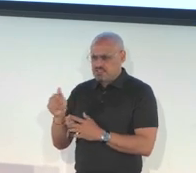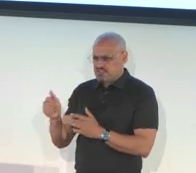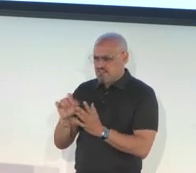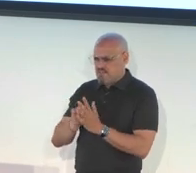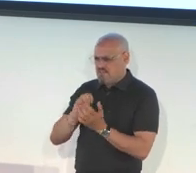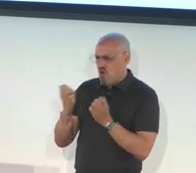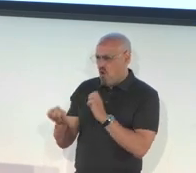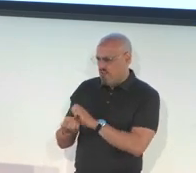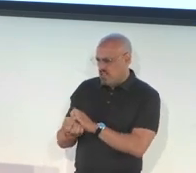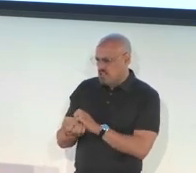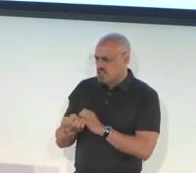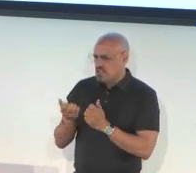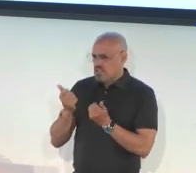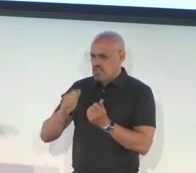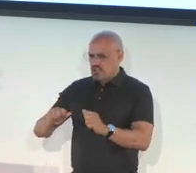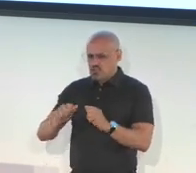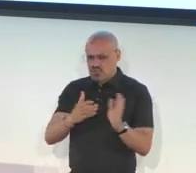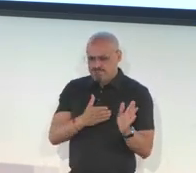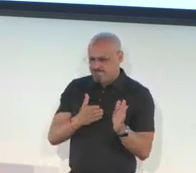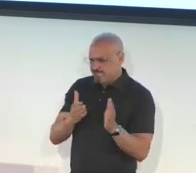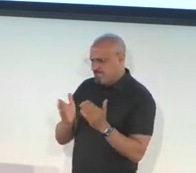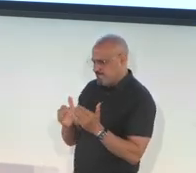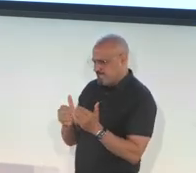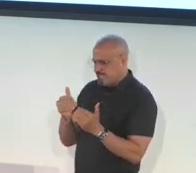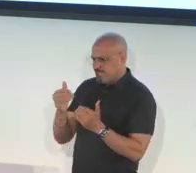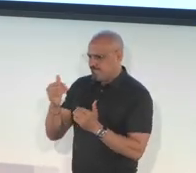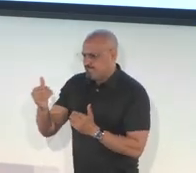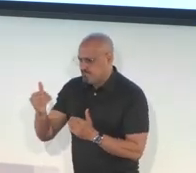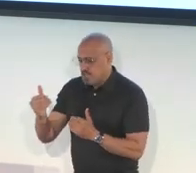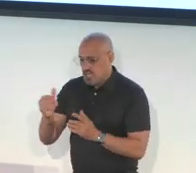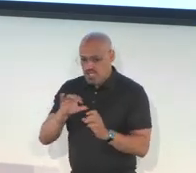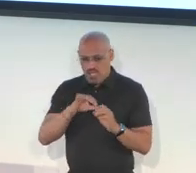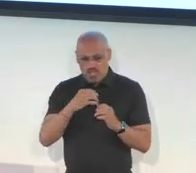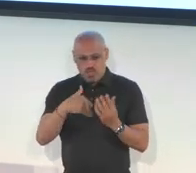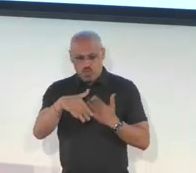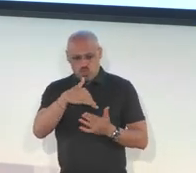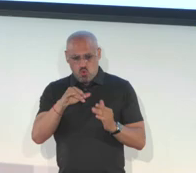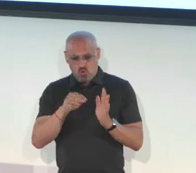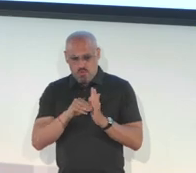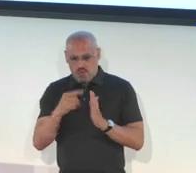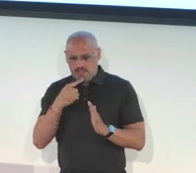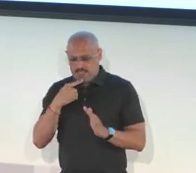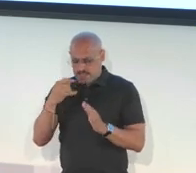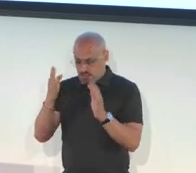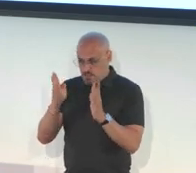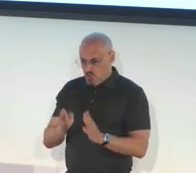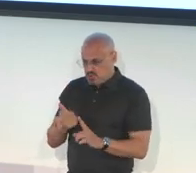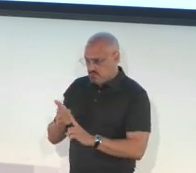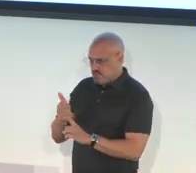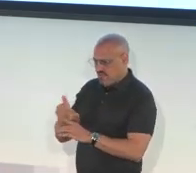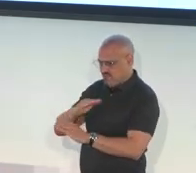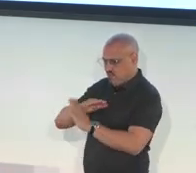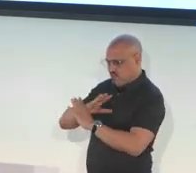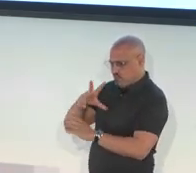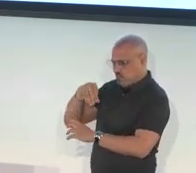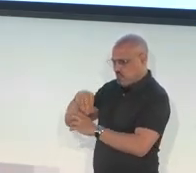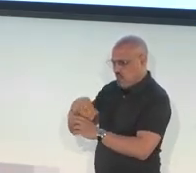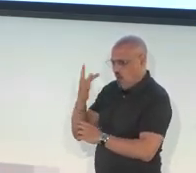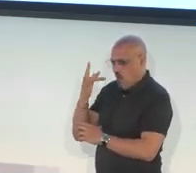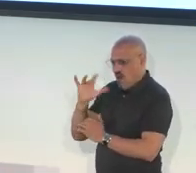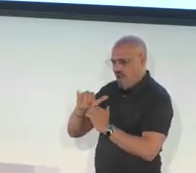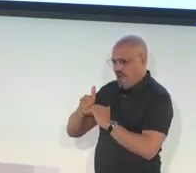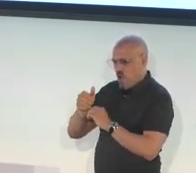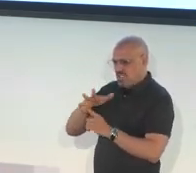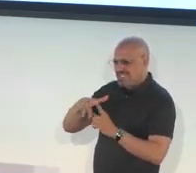evolving and where we are trying to move this mindset to. So the social model says that an individual is prevented from participating because of the way